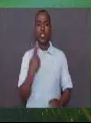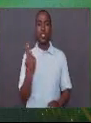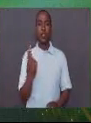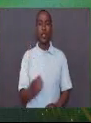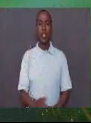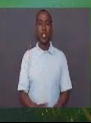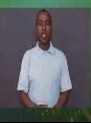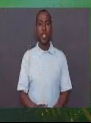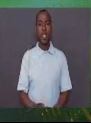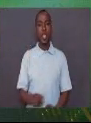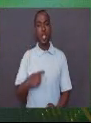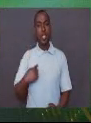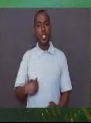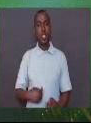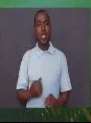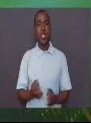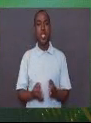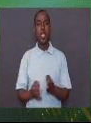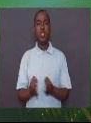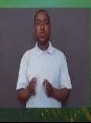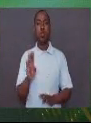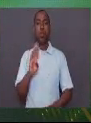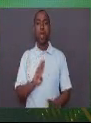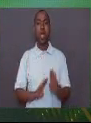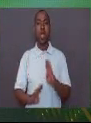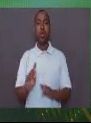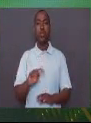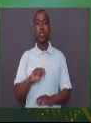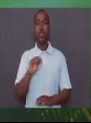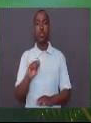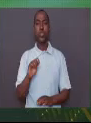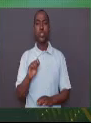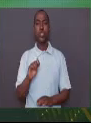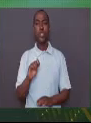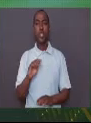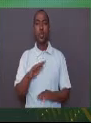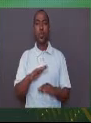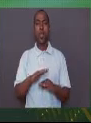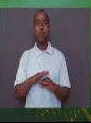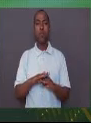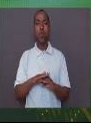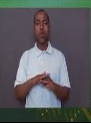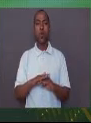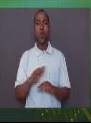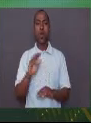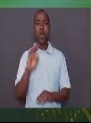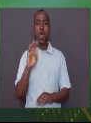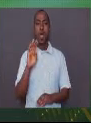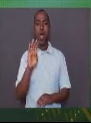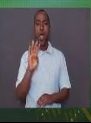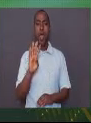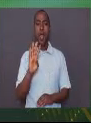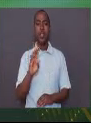We mentioned that biotechnology relies on the use of 4